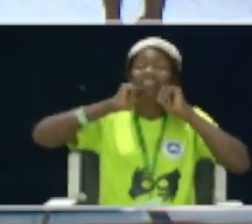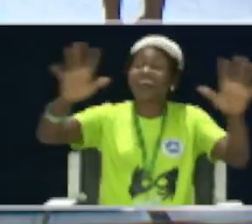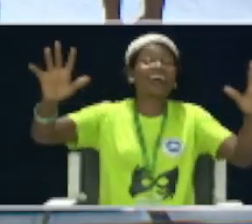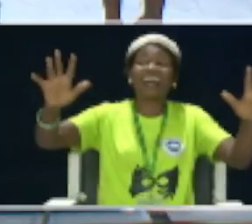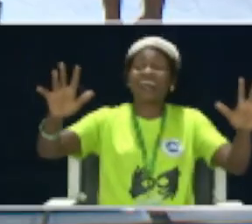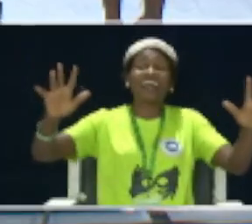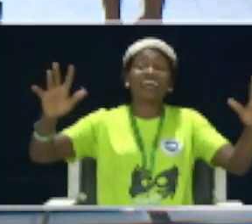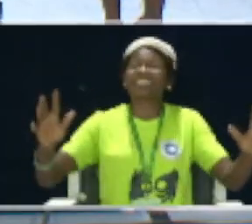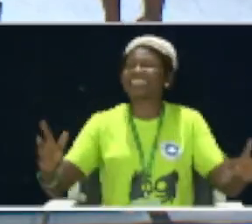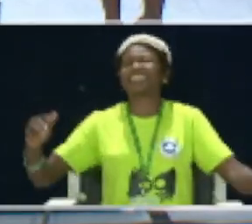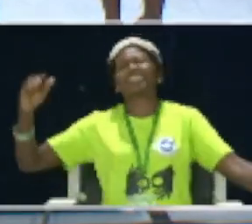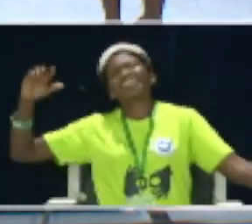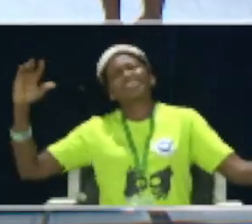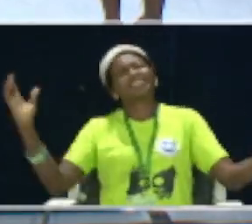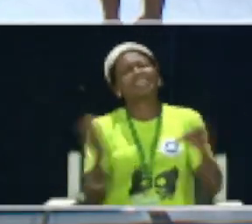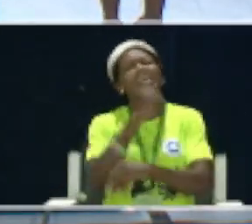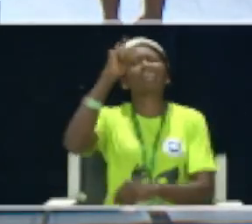by surprise.